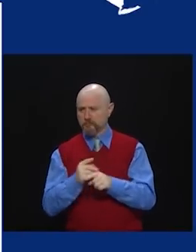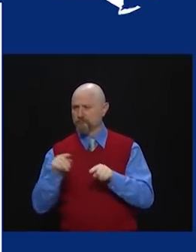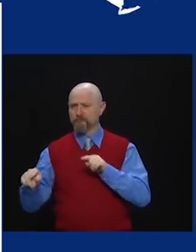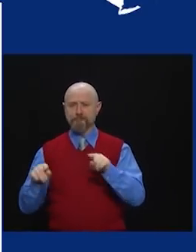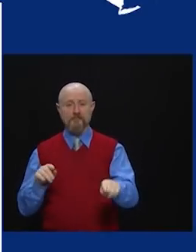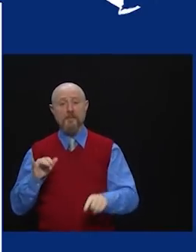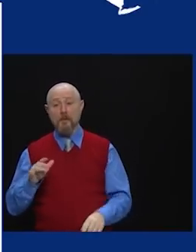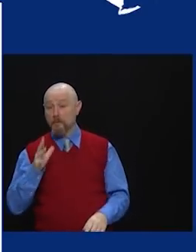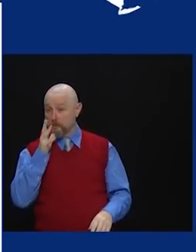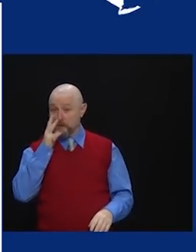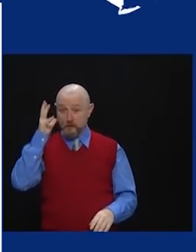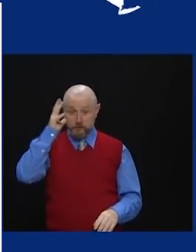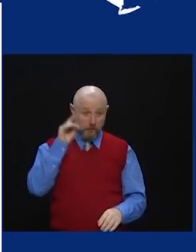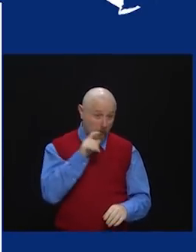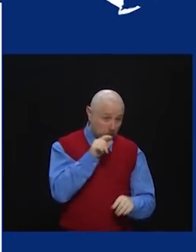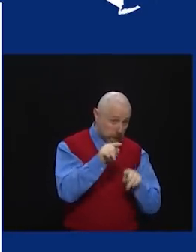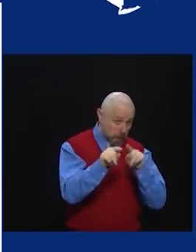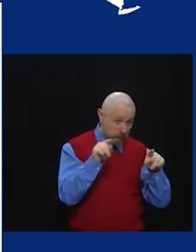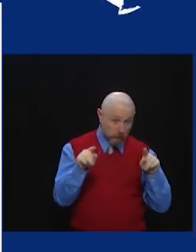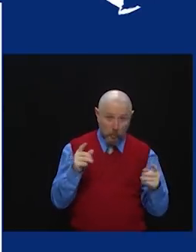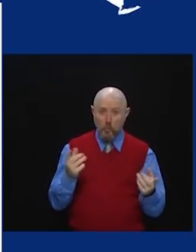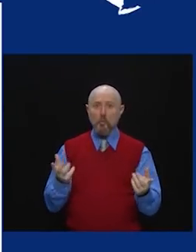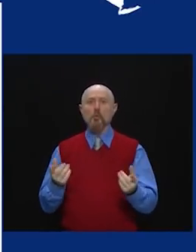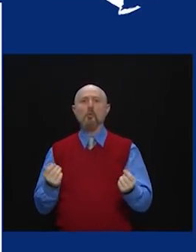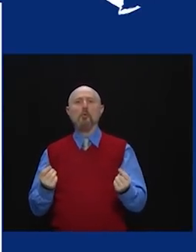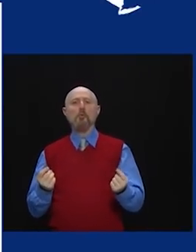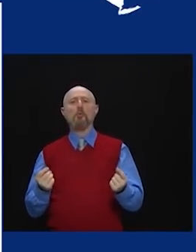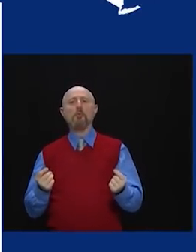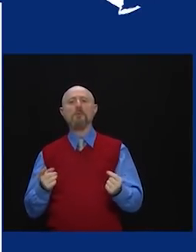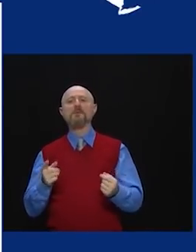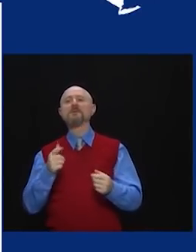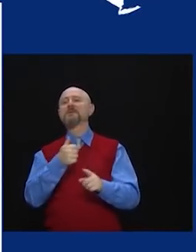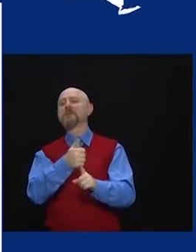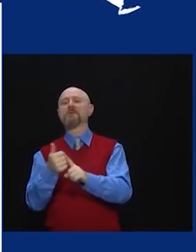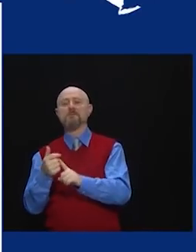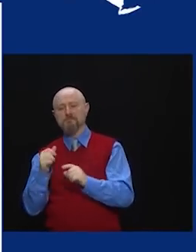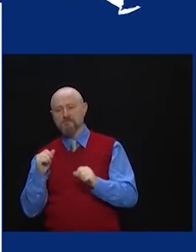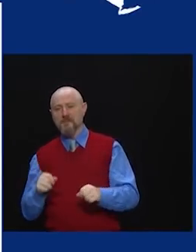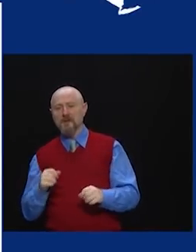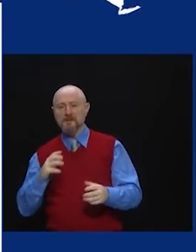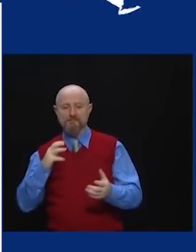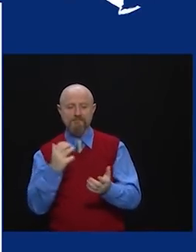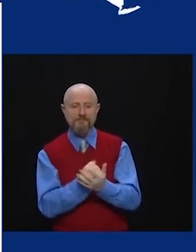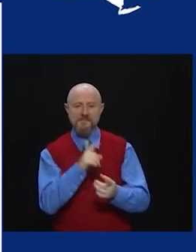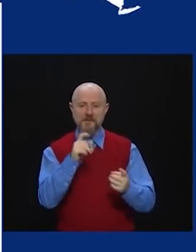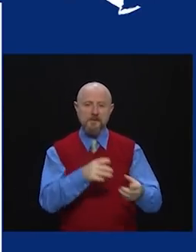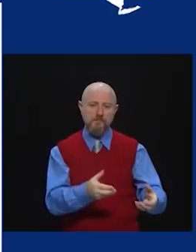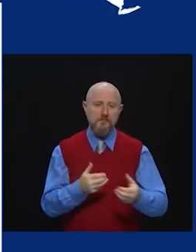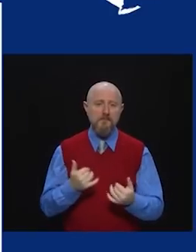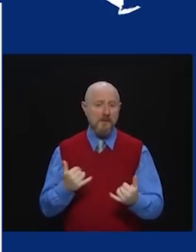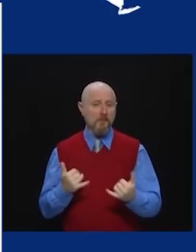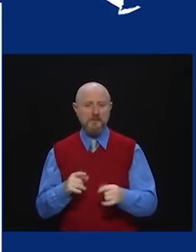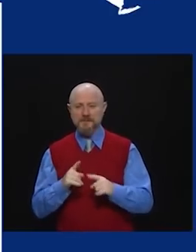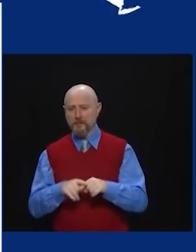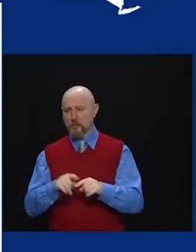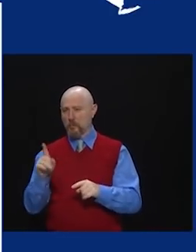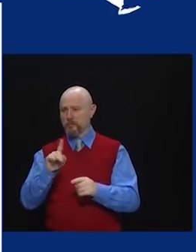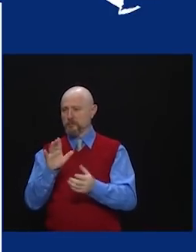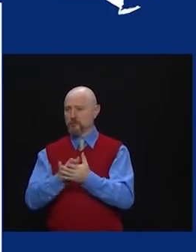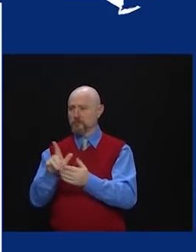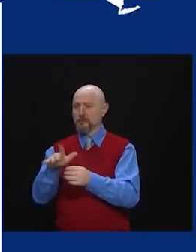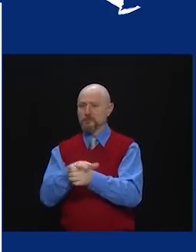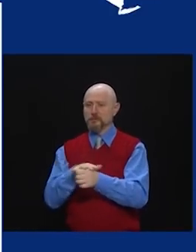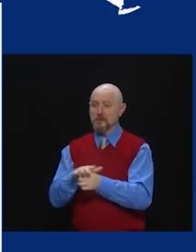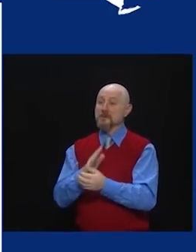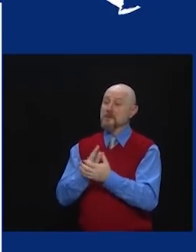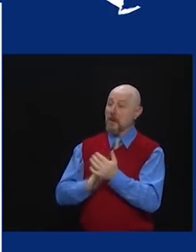do, get your tests now. You can, depending on your school district, some are available in advance, some will be available the day